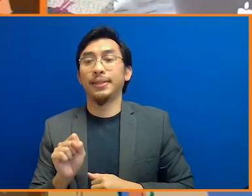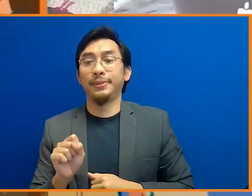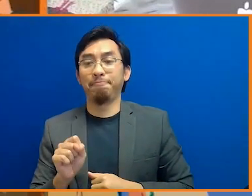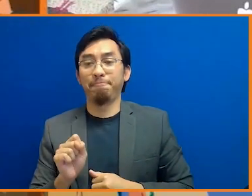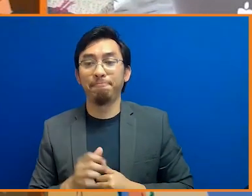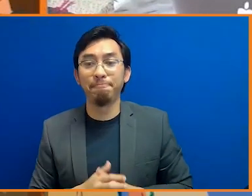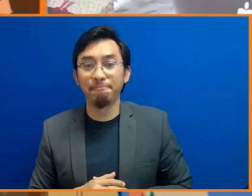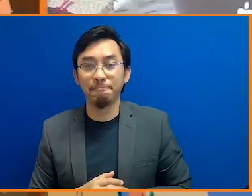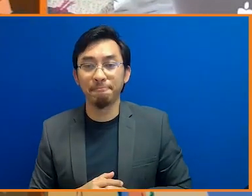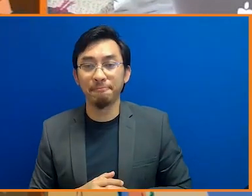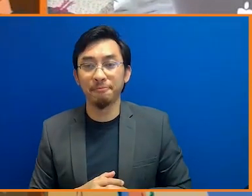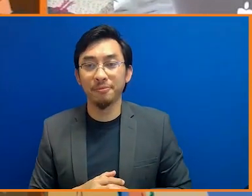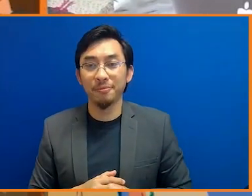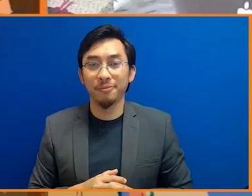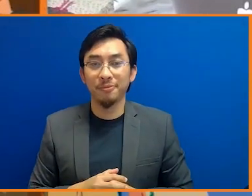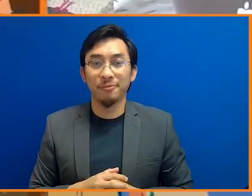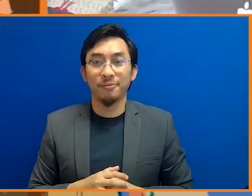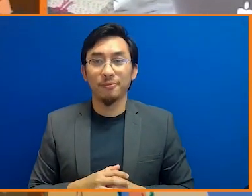Yeah.